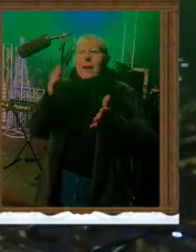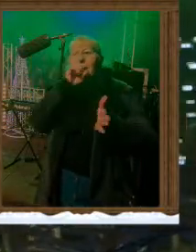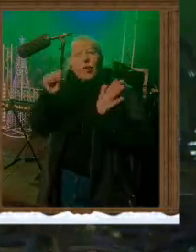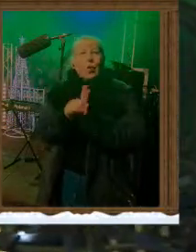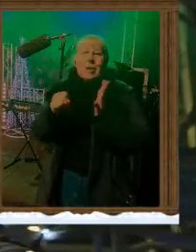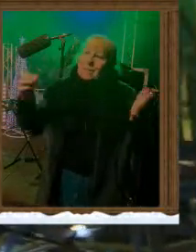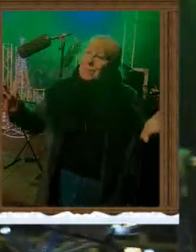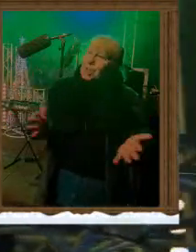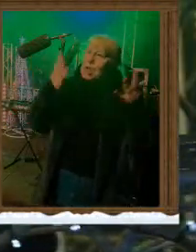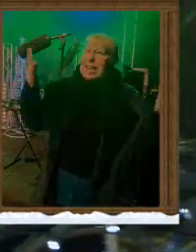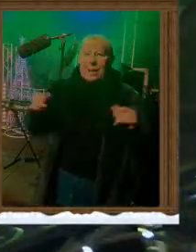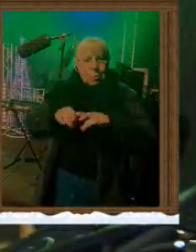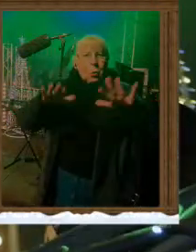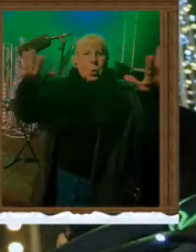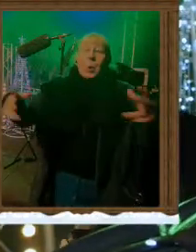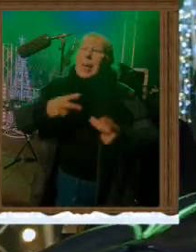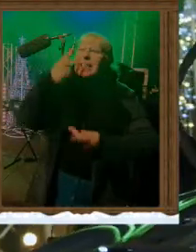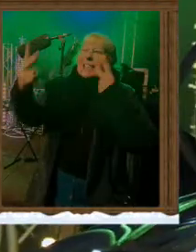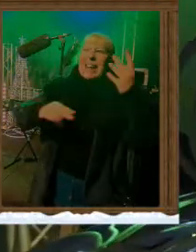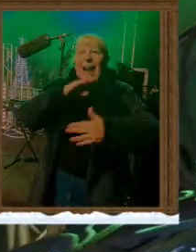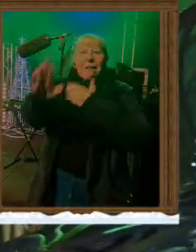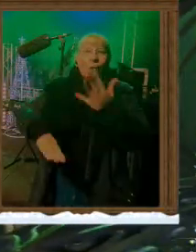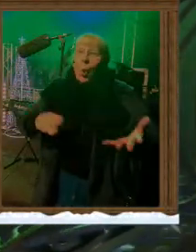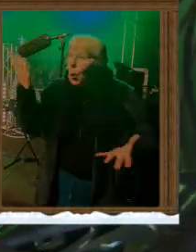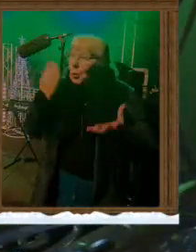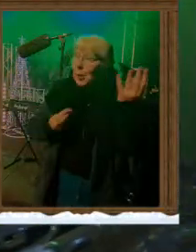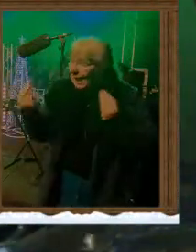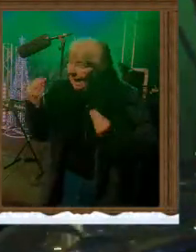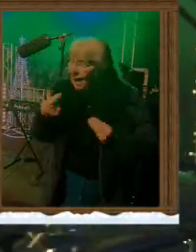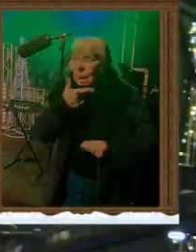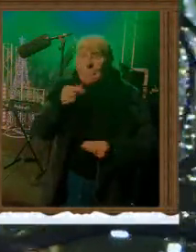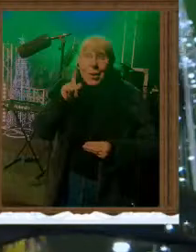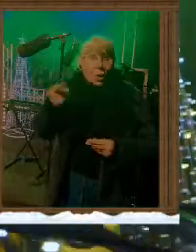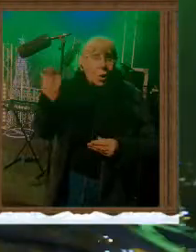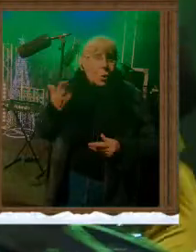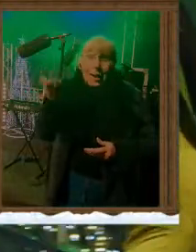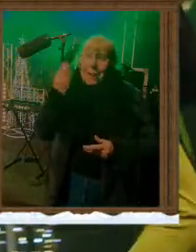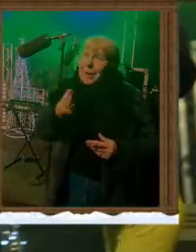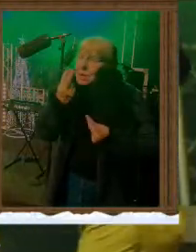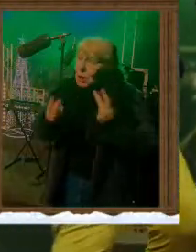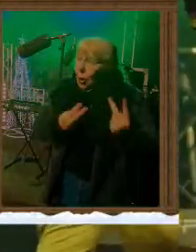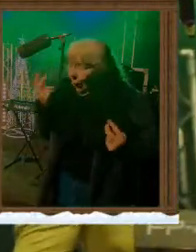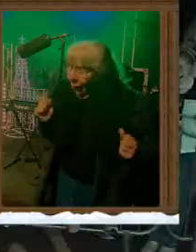is to sing loud for all to hear. Boys and girls, would you like to hear a song?